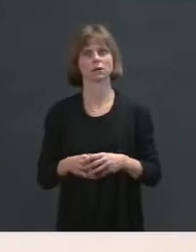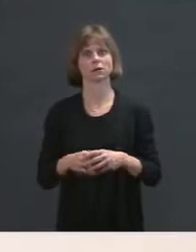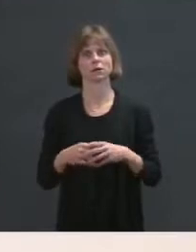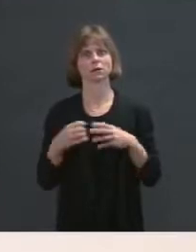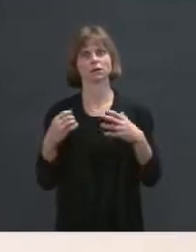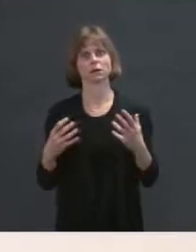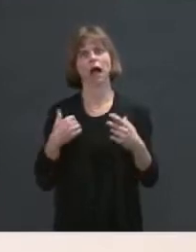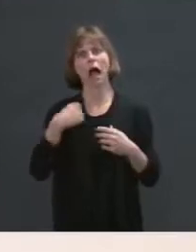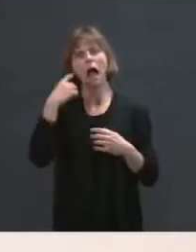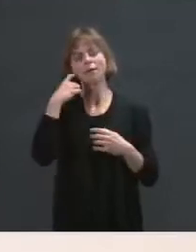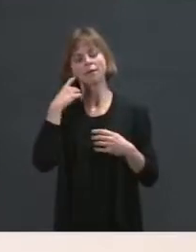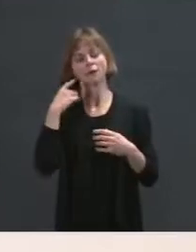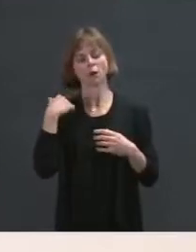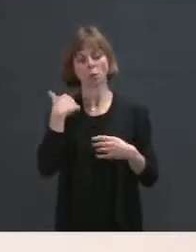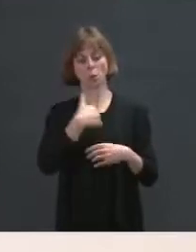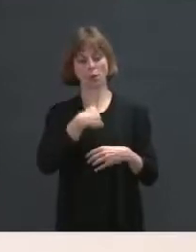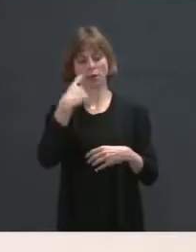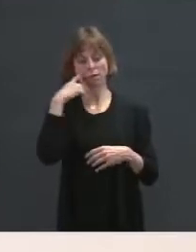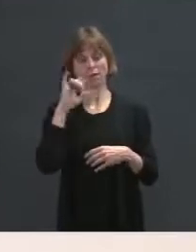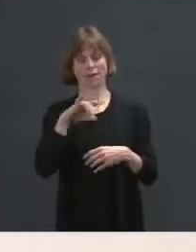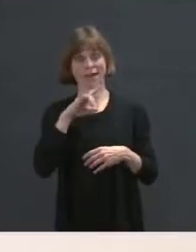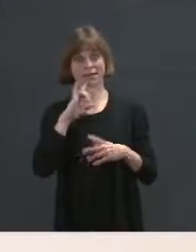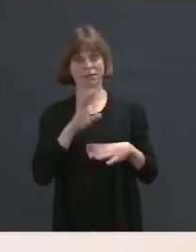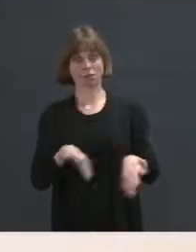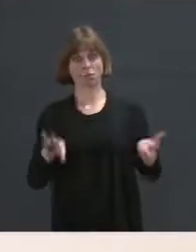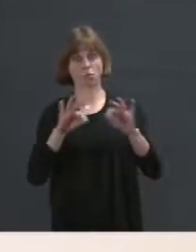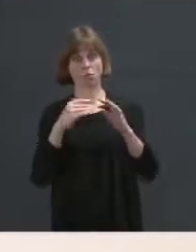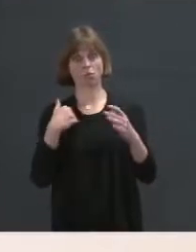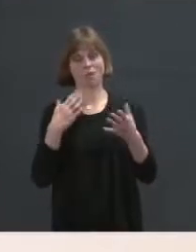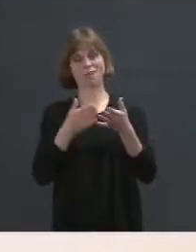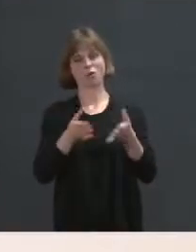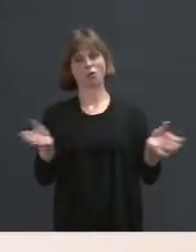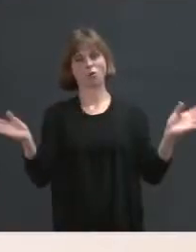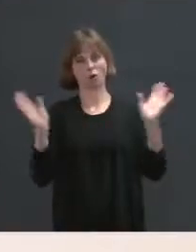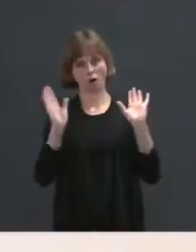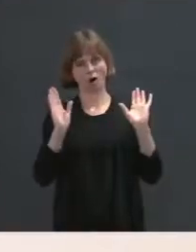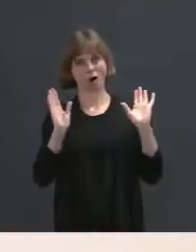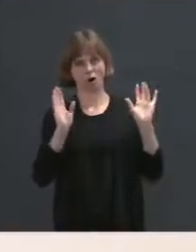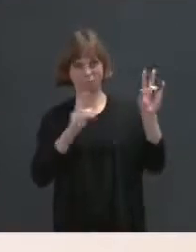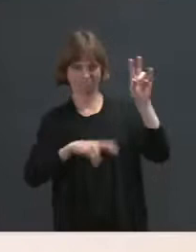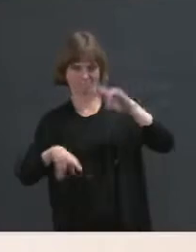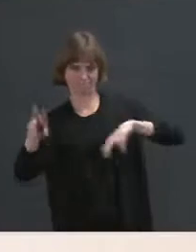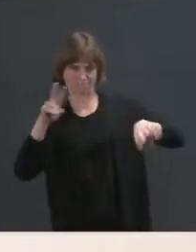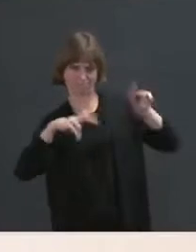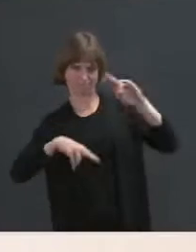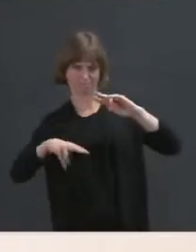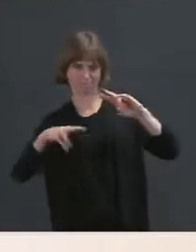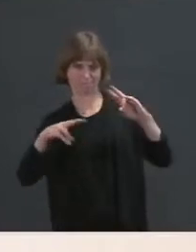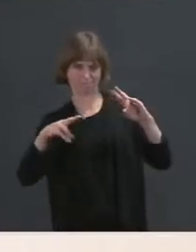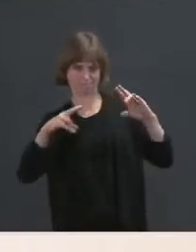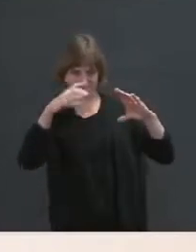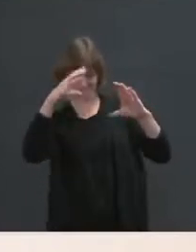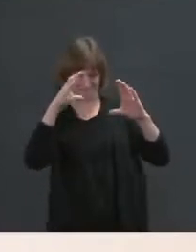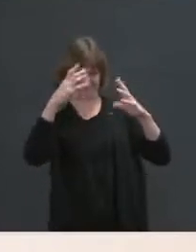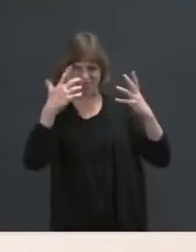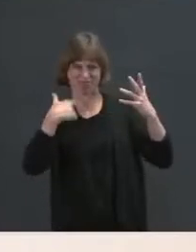I think it's important to have a broad lens and broad view on how you measure the jobs and the